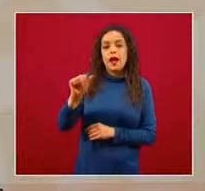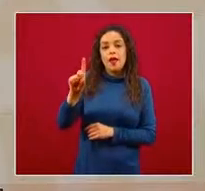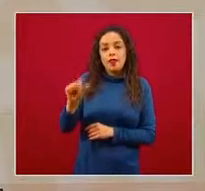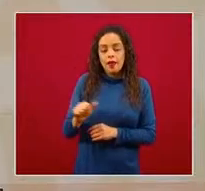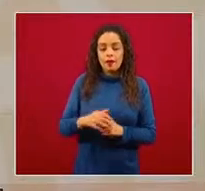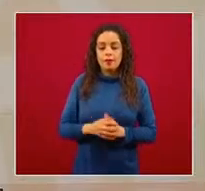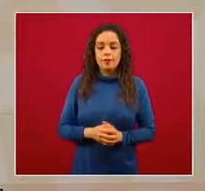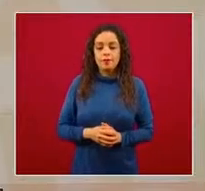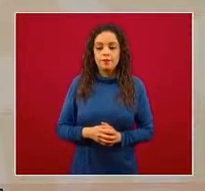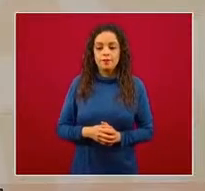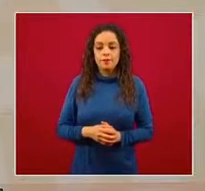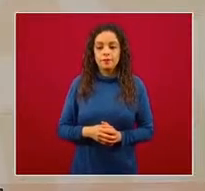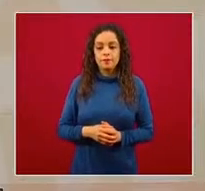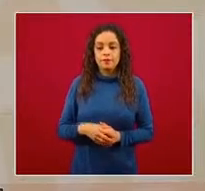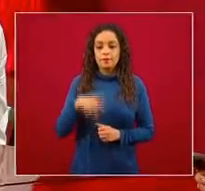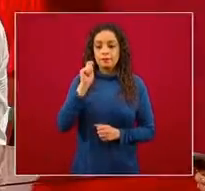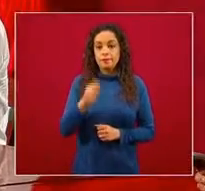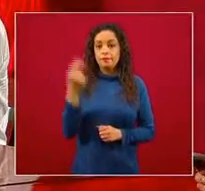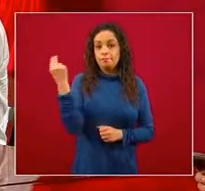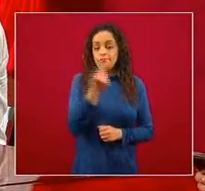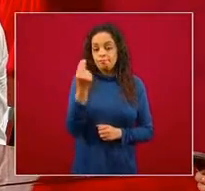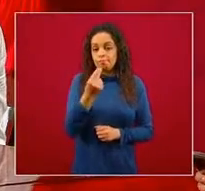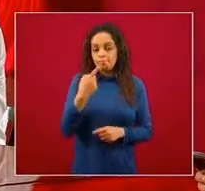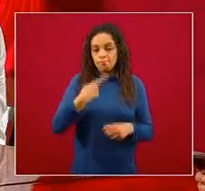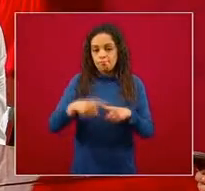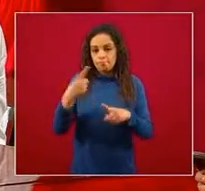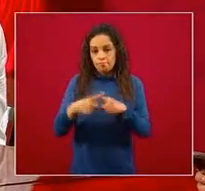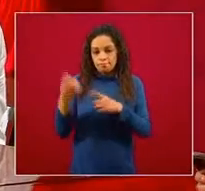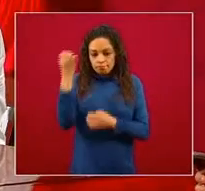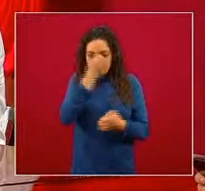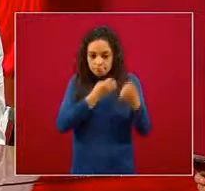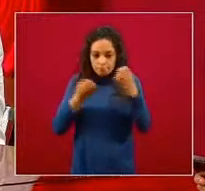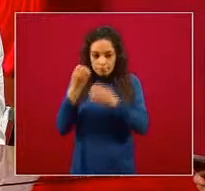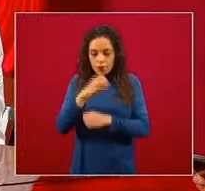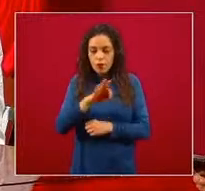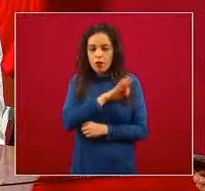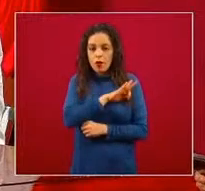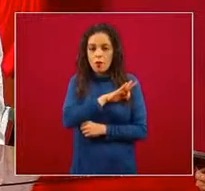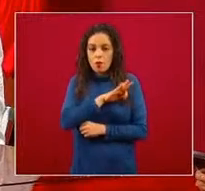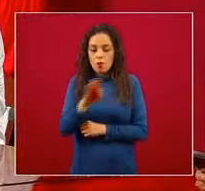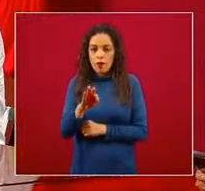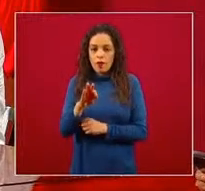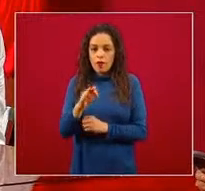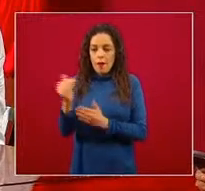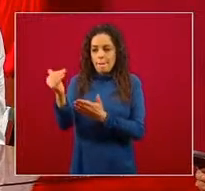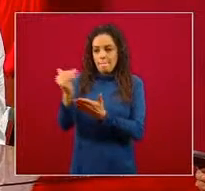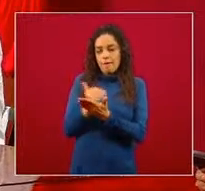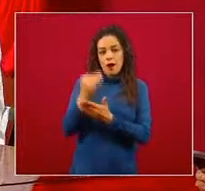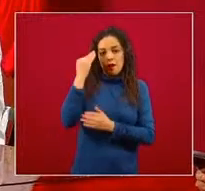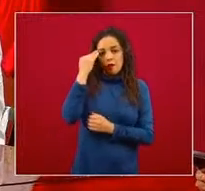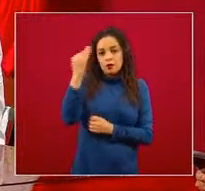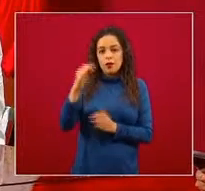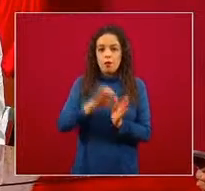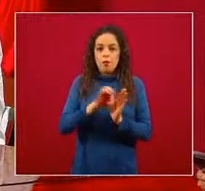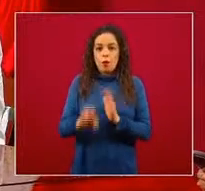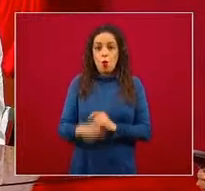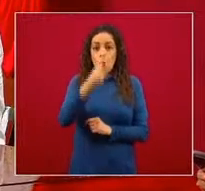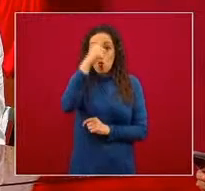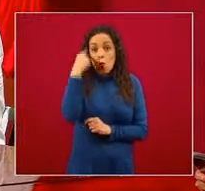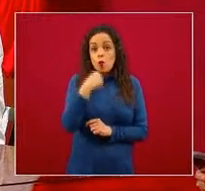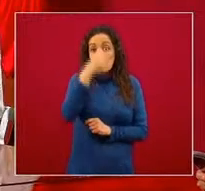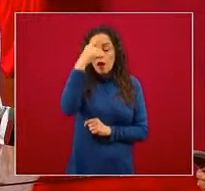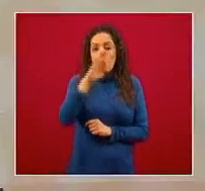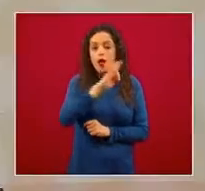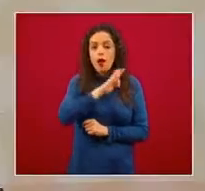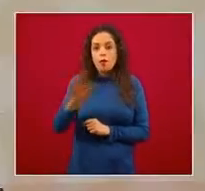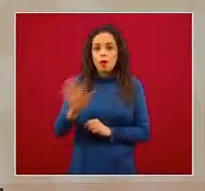a kit that does all the operations that they need to get it. And so the time can be faster. You can have the result in